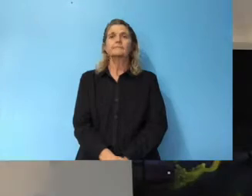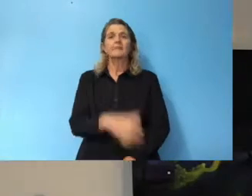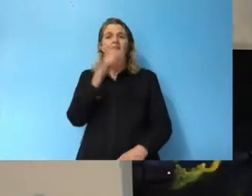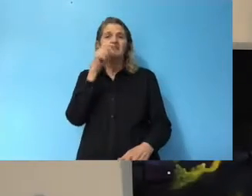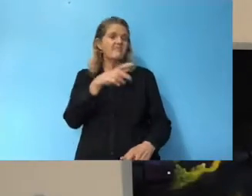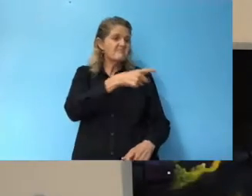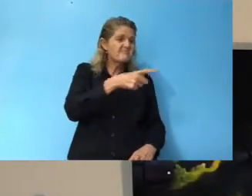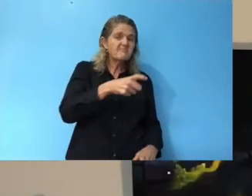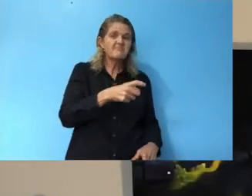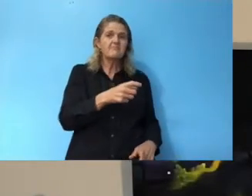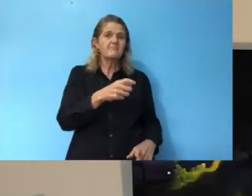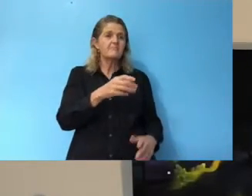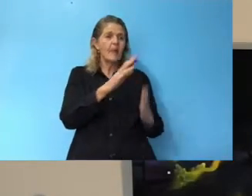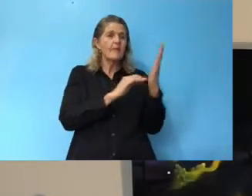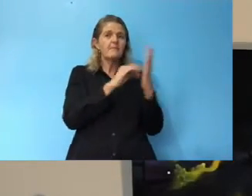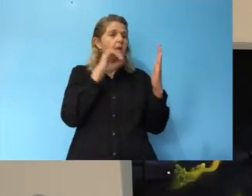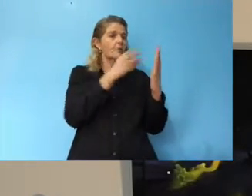A few drips.